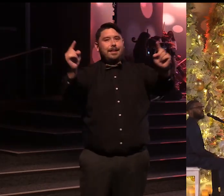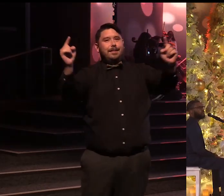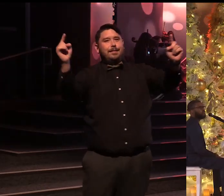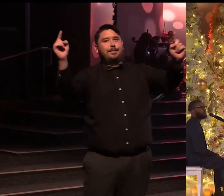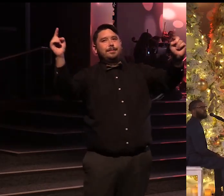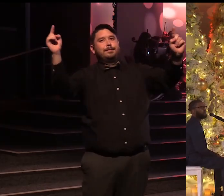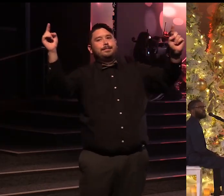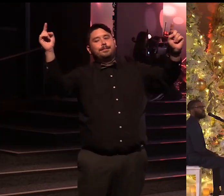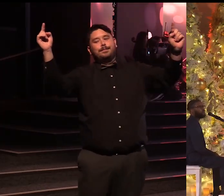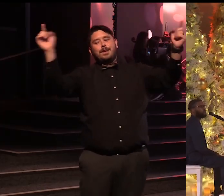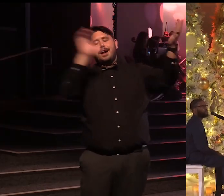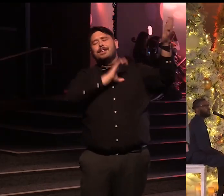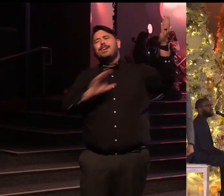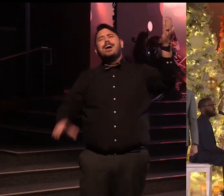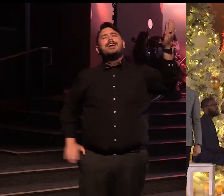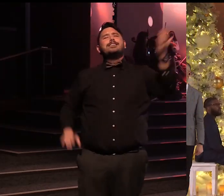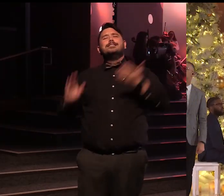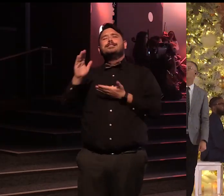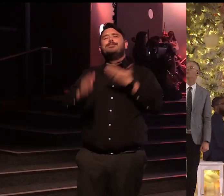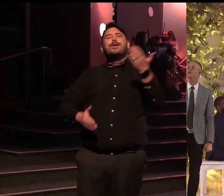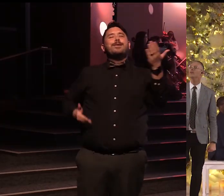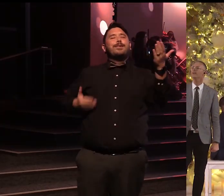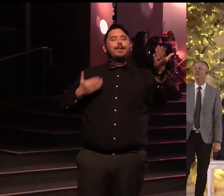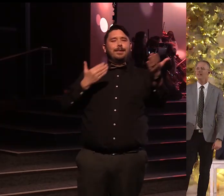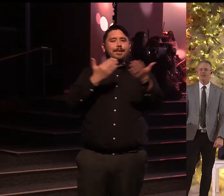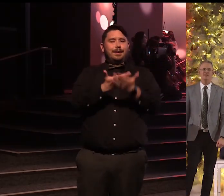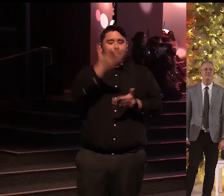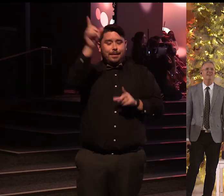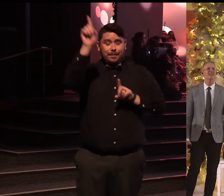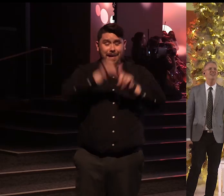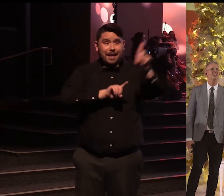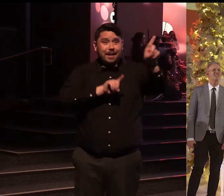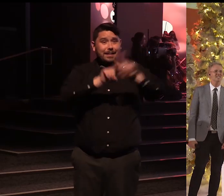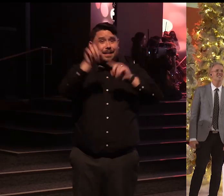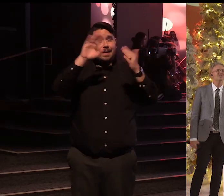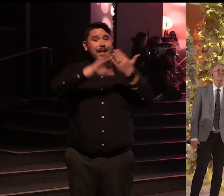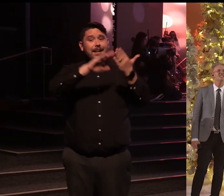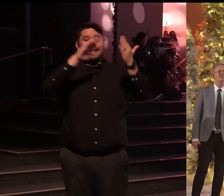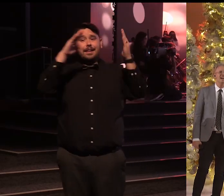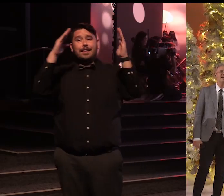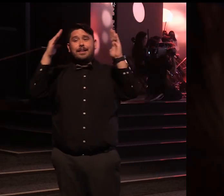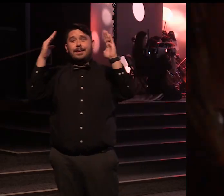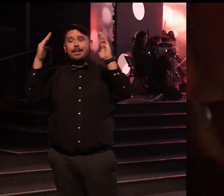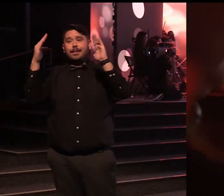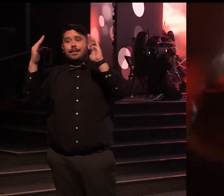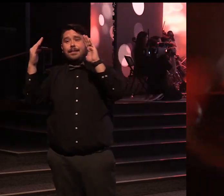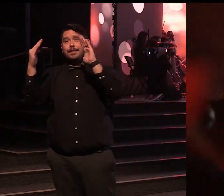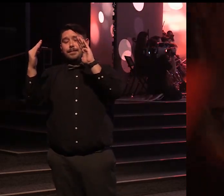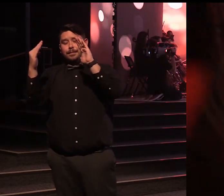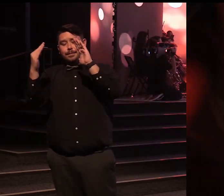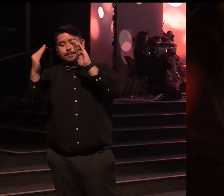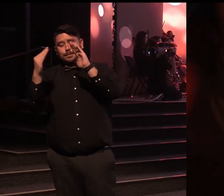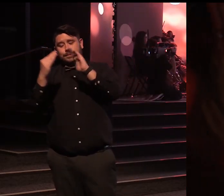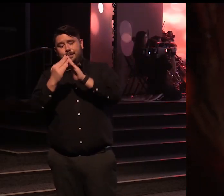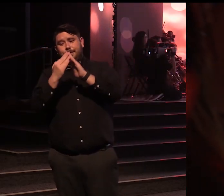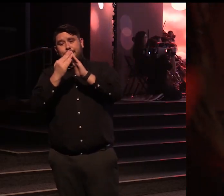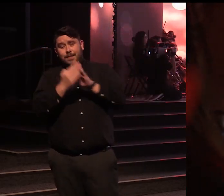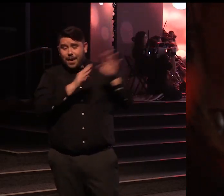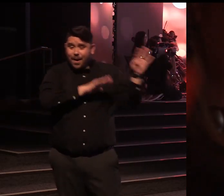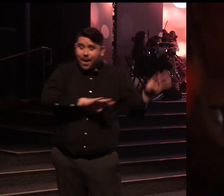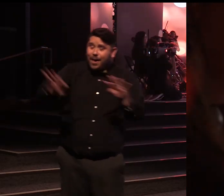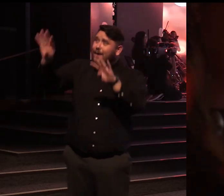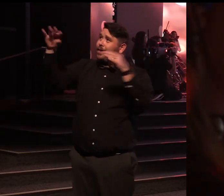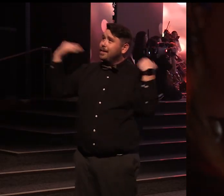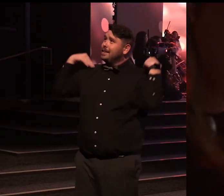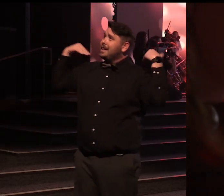proclaim, Christ is born in Bethlehem. Hark,